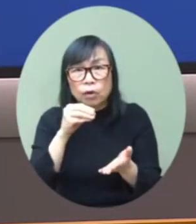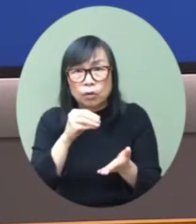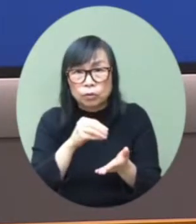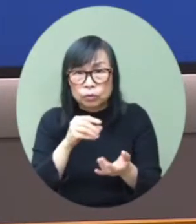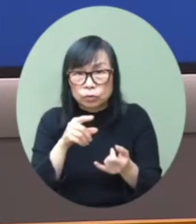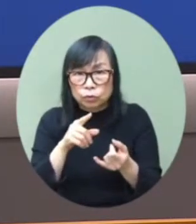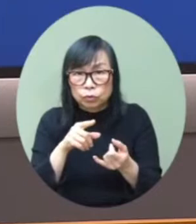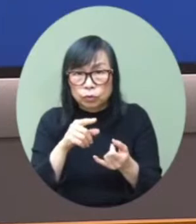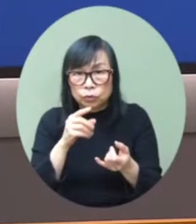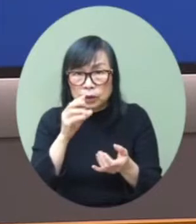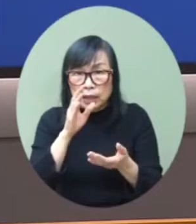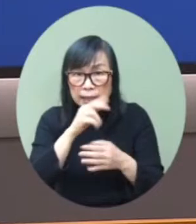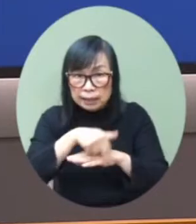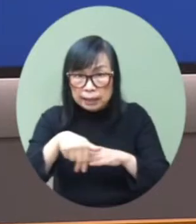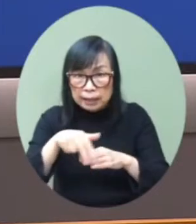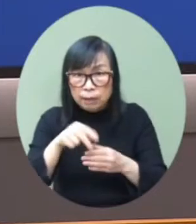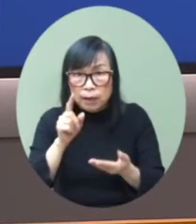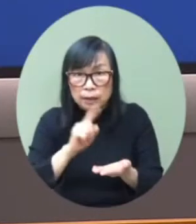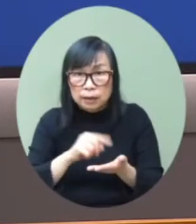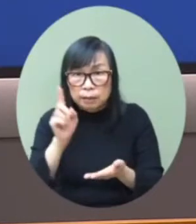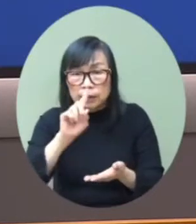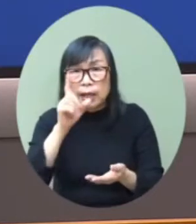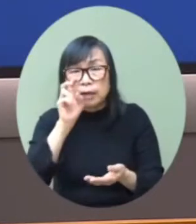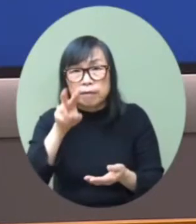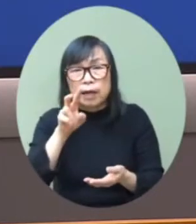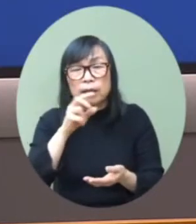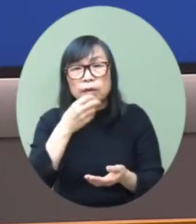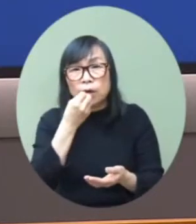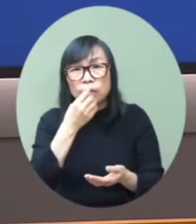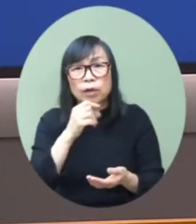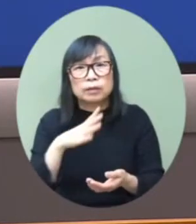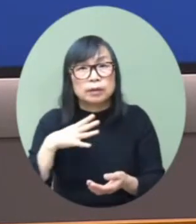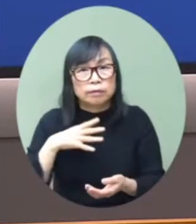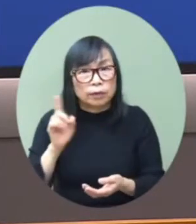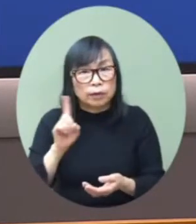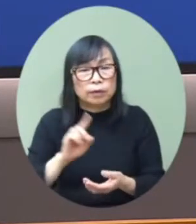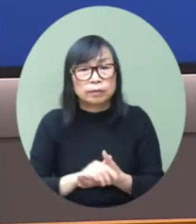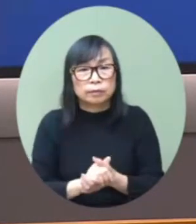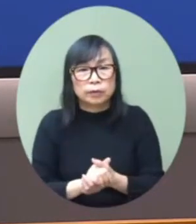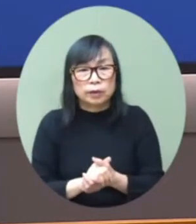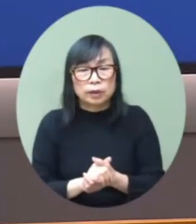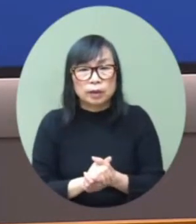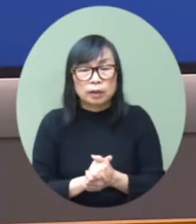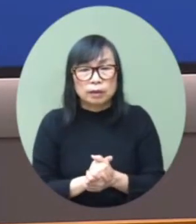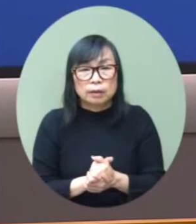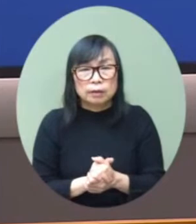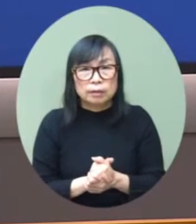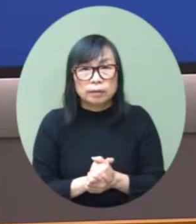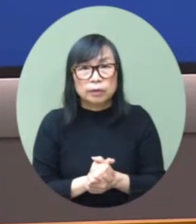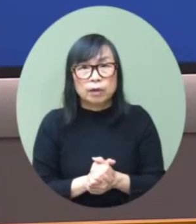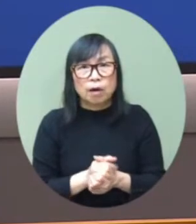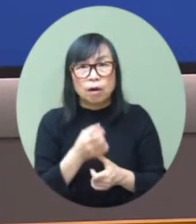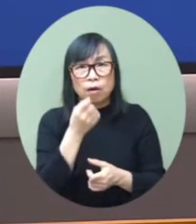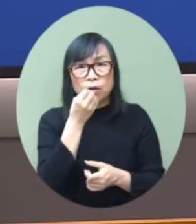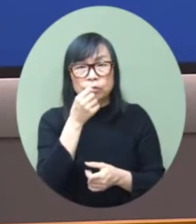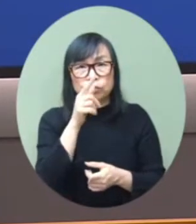Well, as a kind of strategy adopted in Hong Kong, we need to look at our own circumstances.